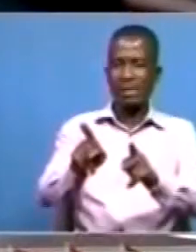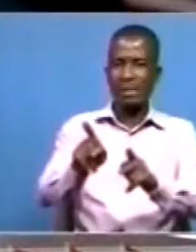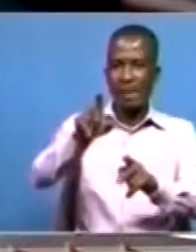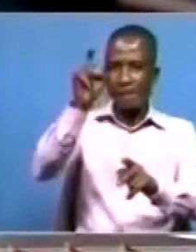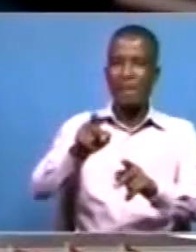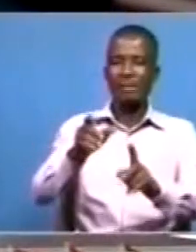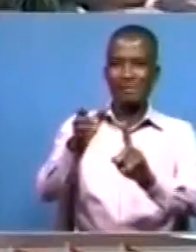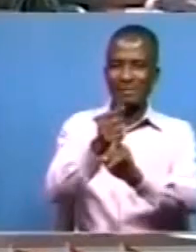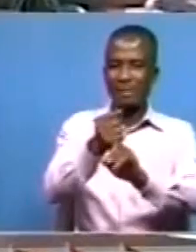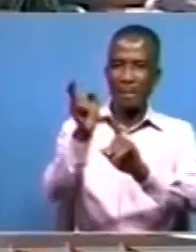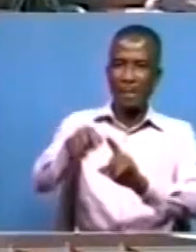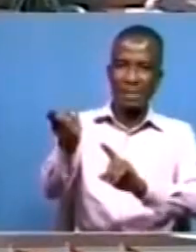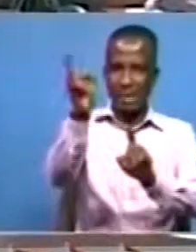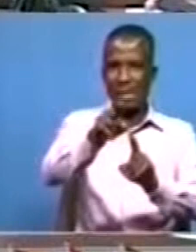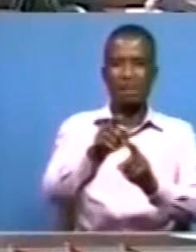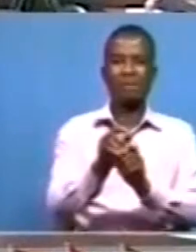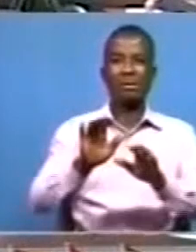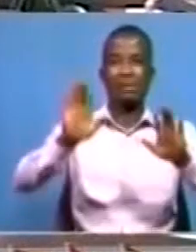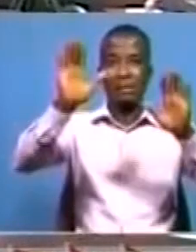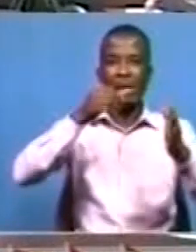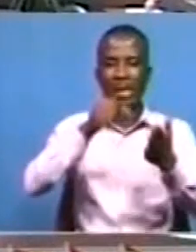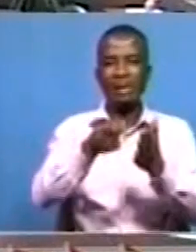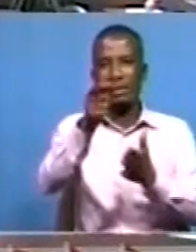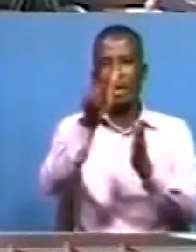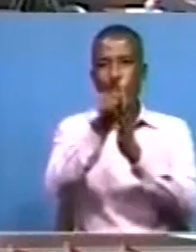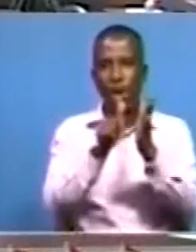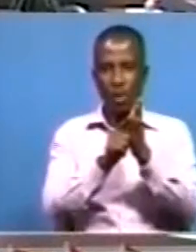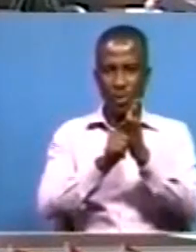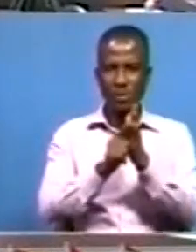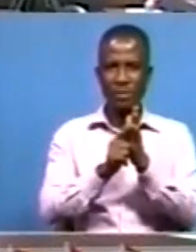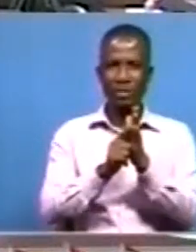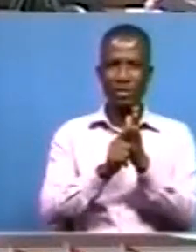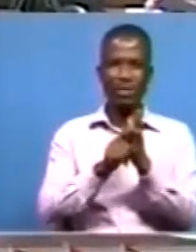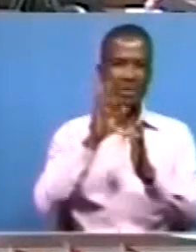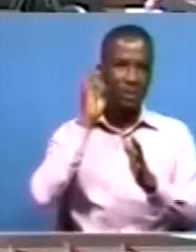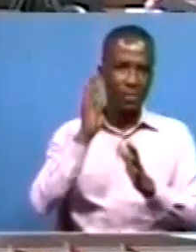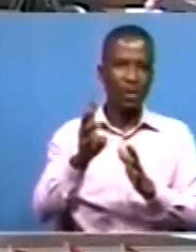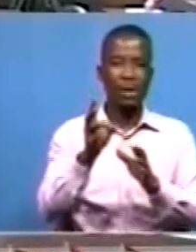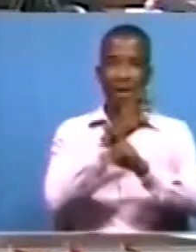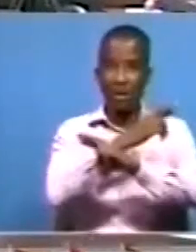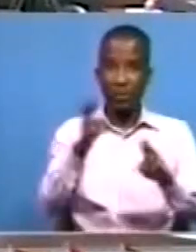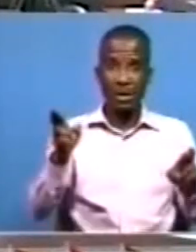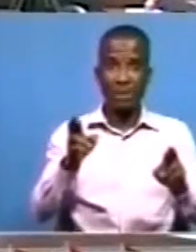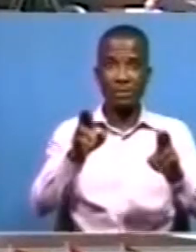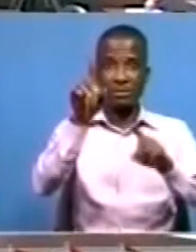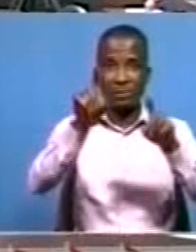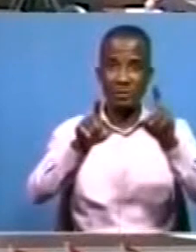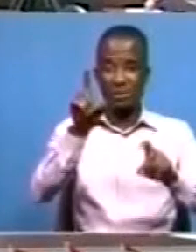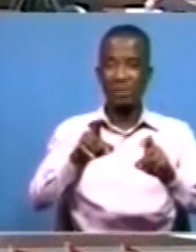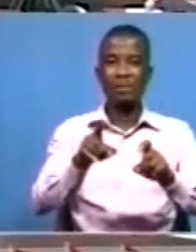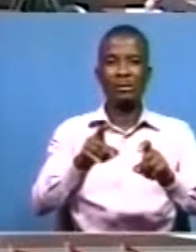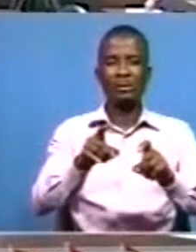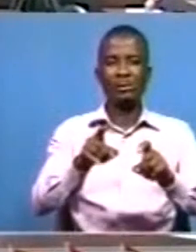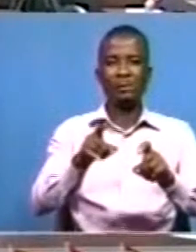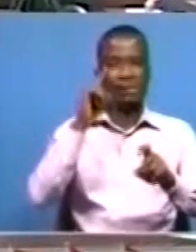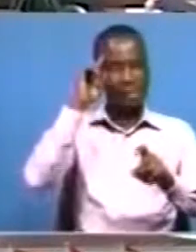be bound by. He submitted that in law, the statement that he was available for cross-examination was to be conclusively